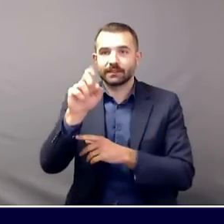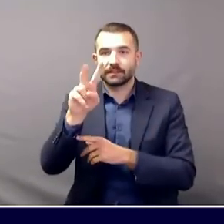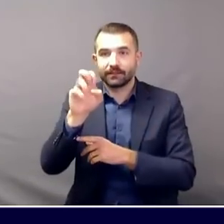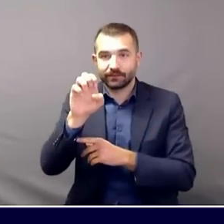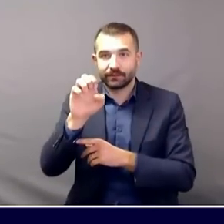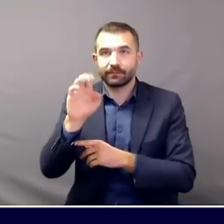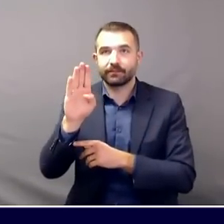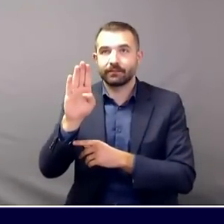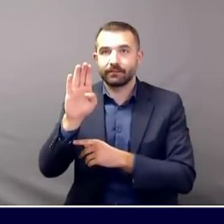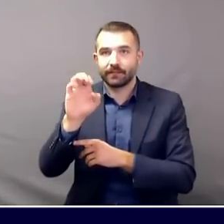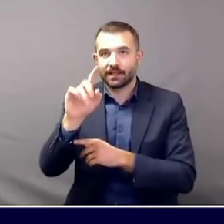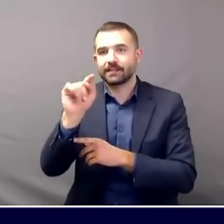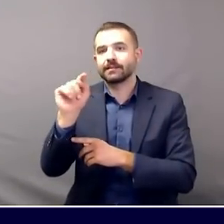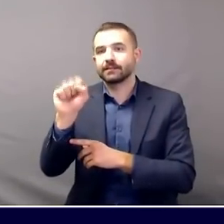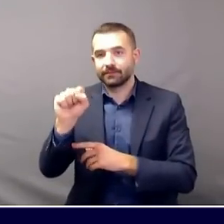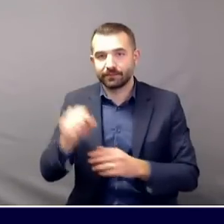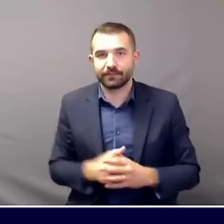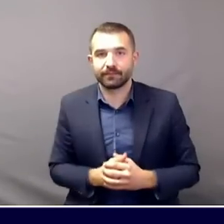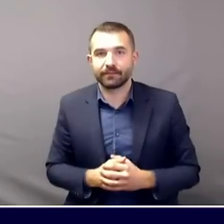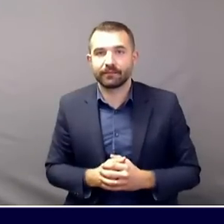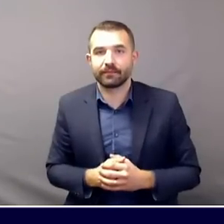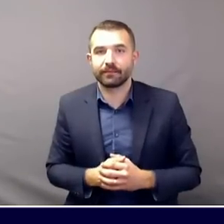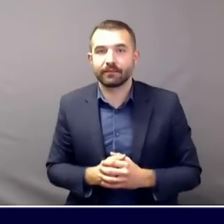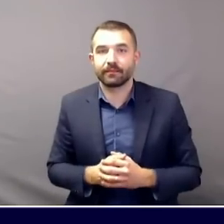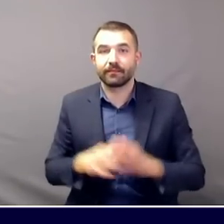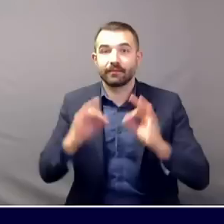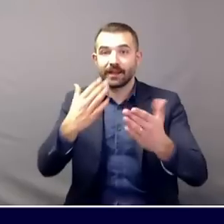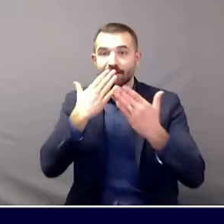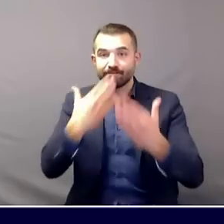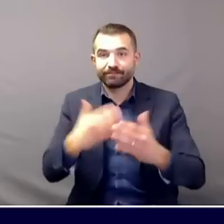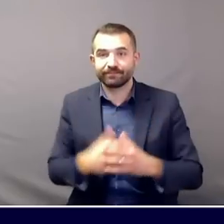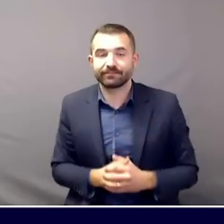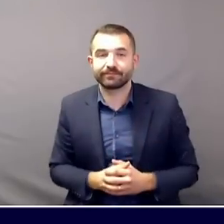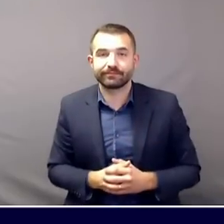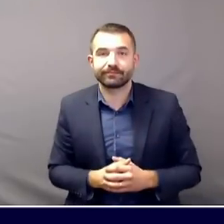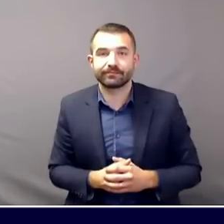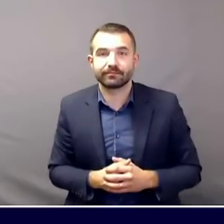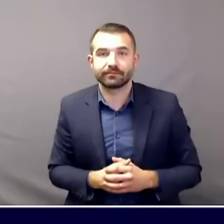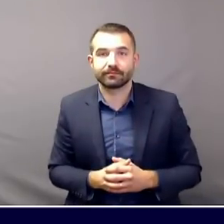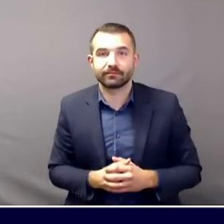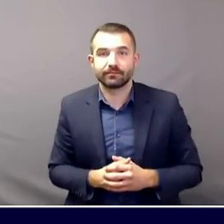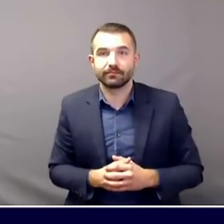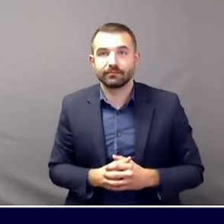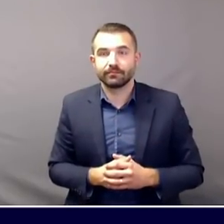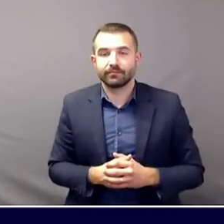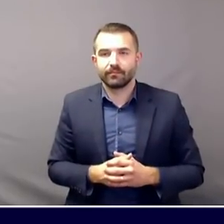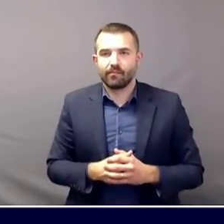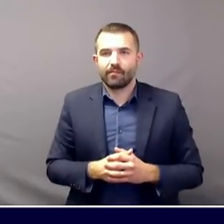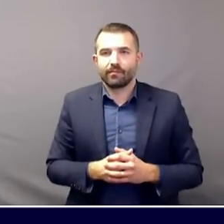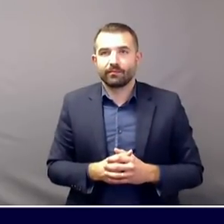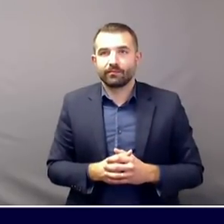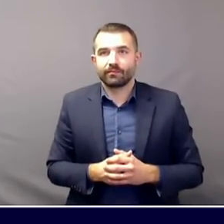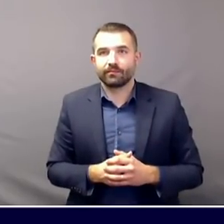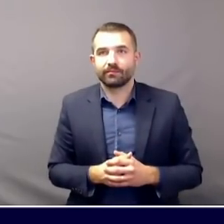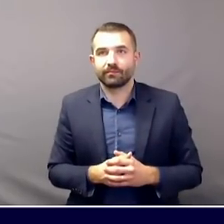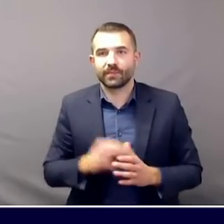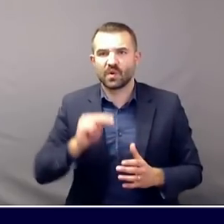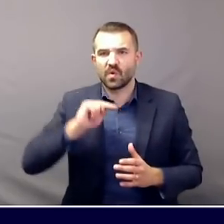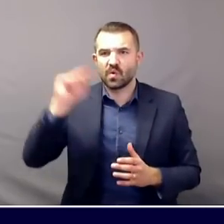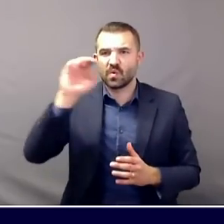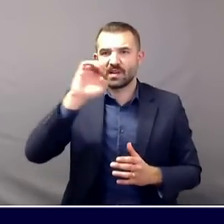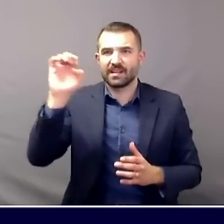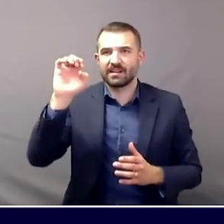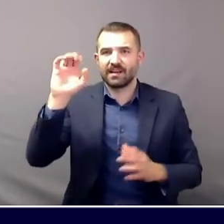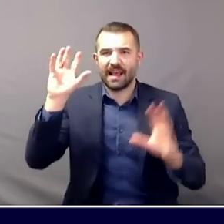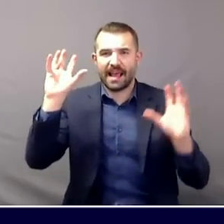Dr. Shah. I just wanted to see if there's any update on the outbreak investigation at Northeast Mobile Health Services